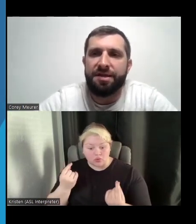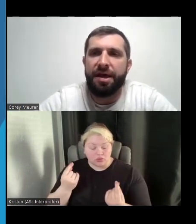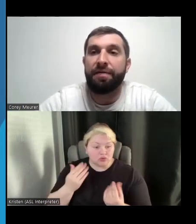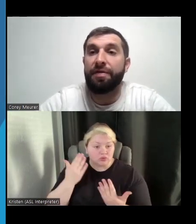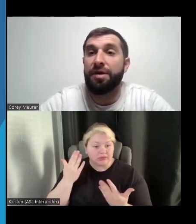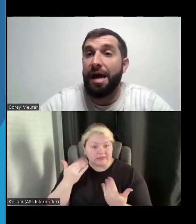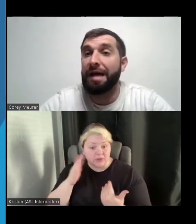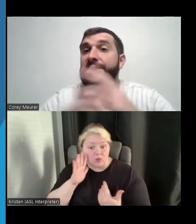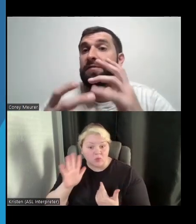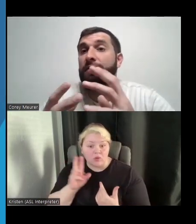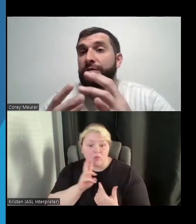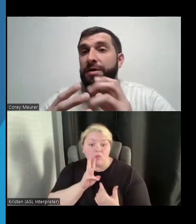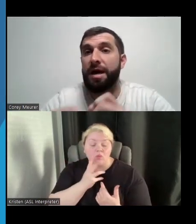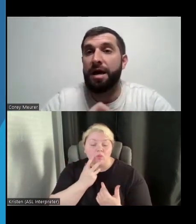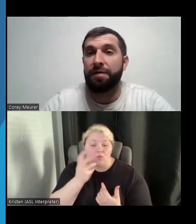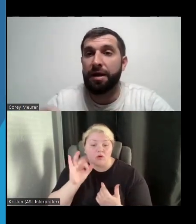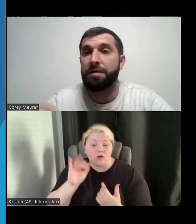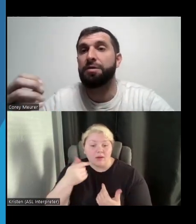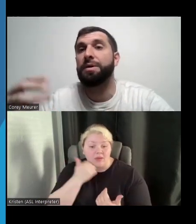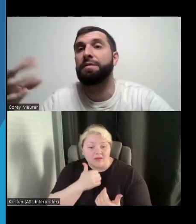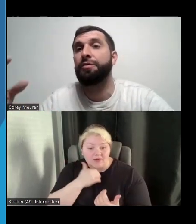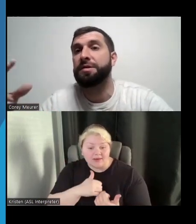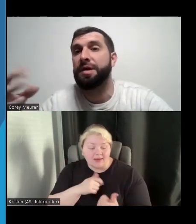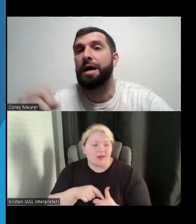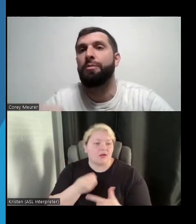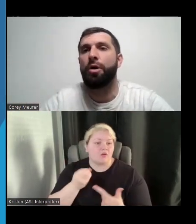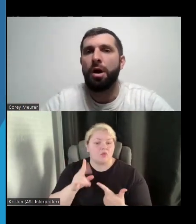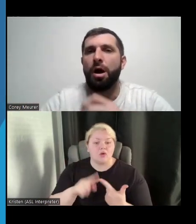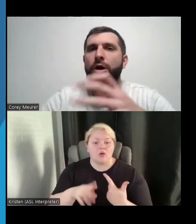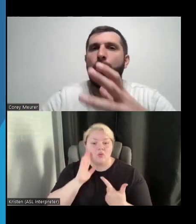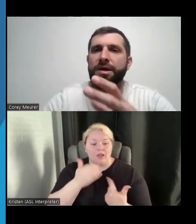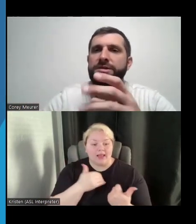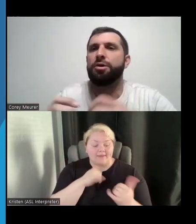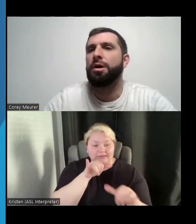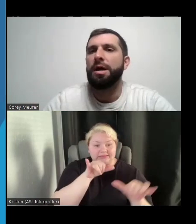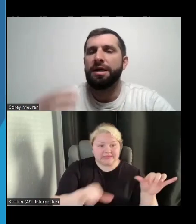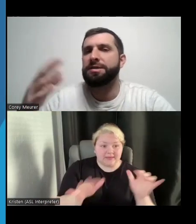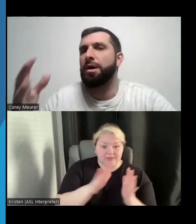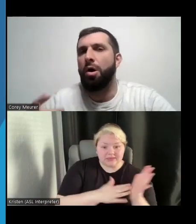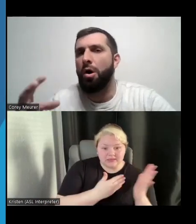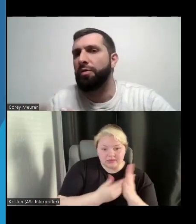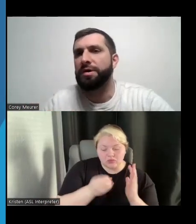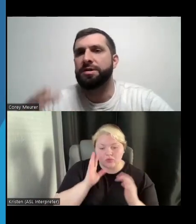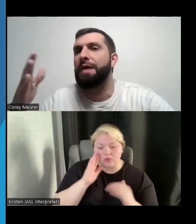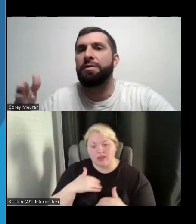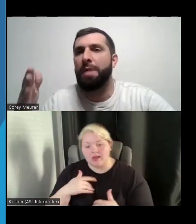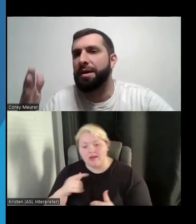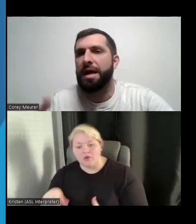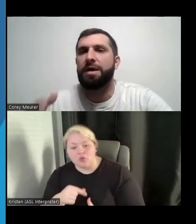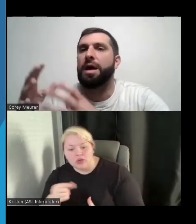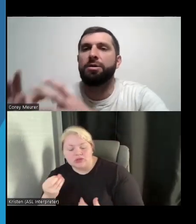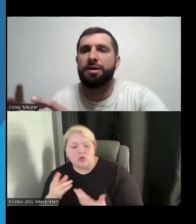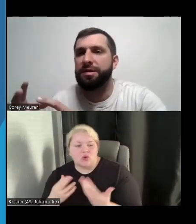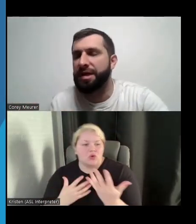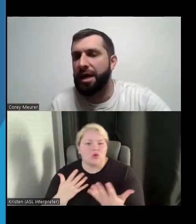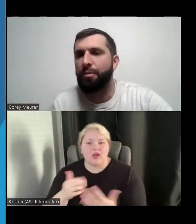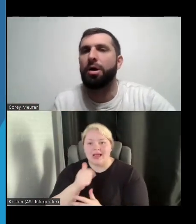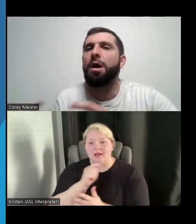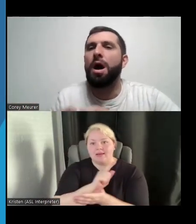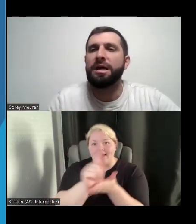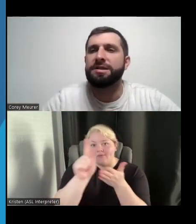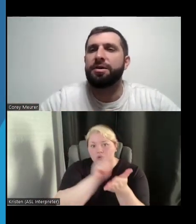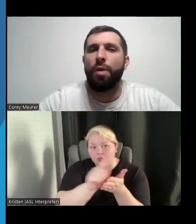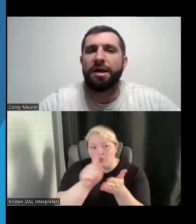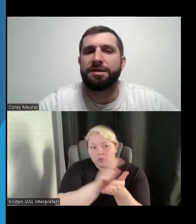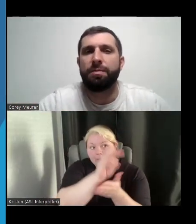then this thing, then the activity for the day, and then a little bit of free time or a quiz? Or does every Monday kind of look the same?